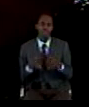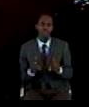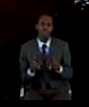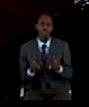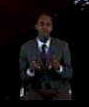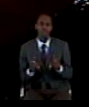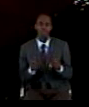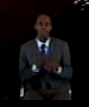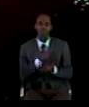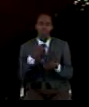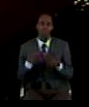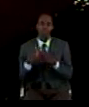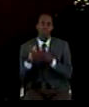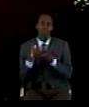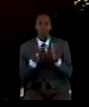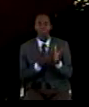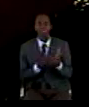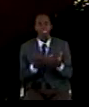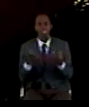When Jesus